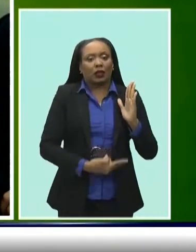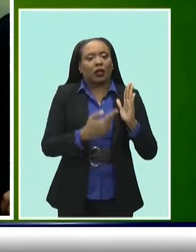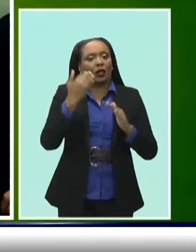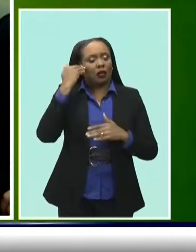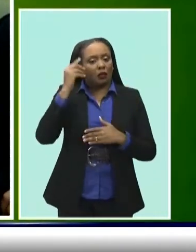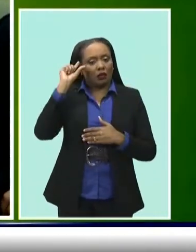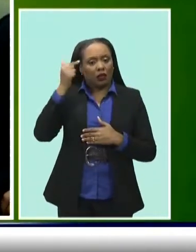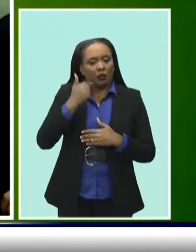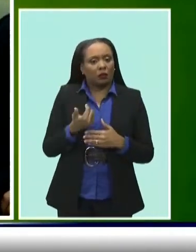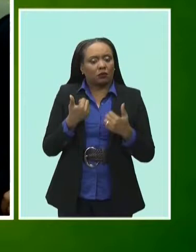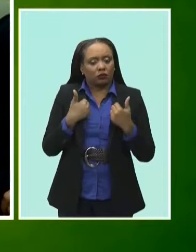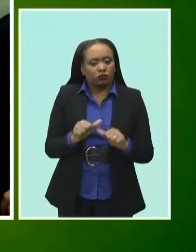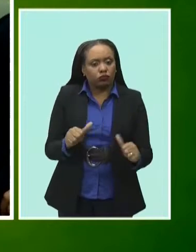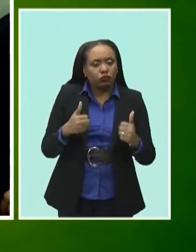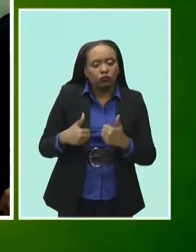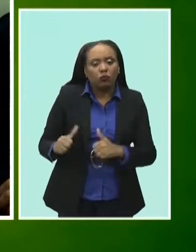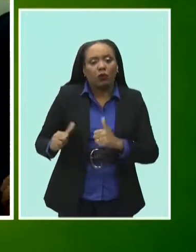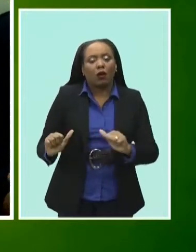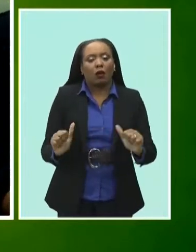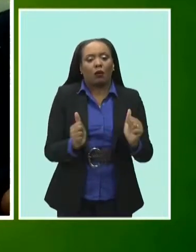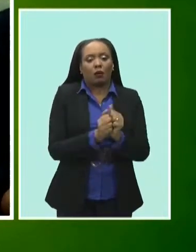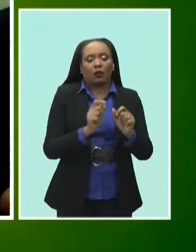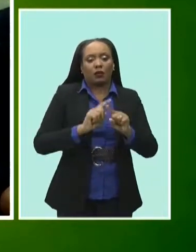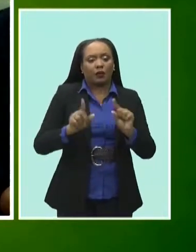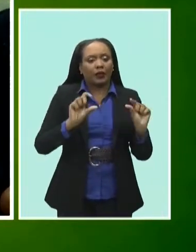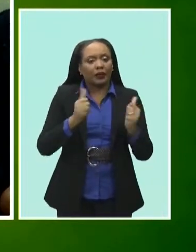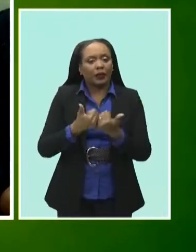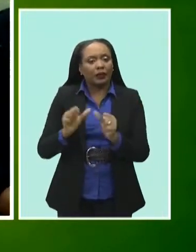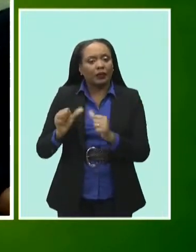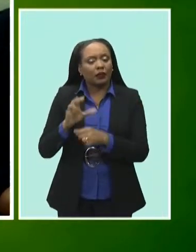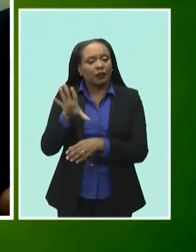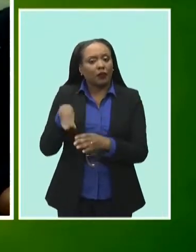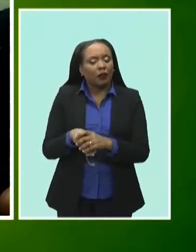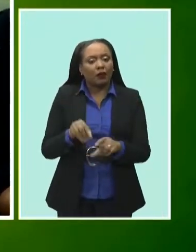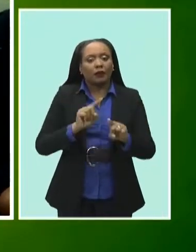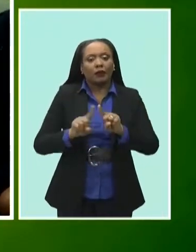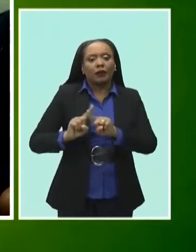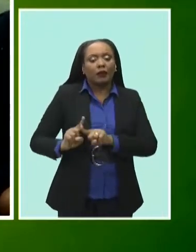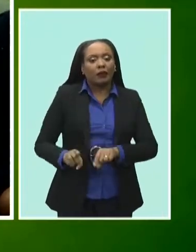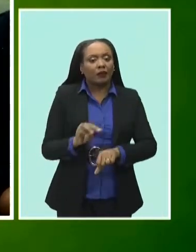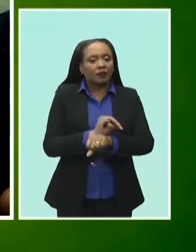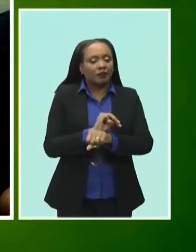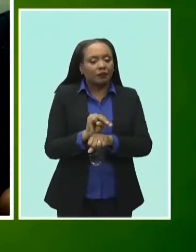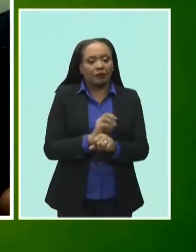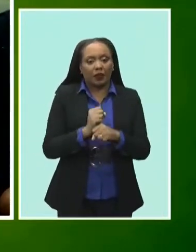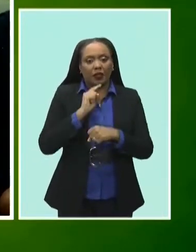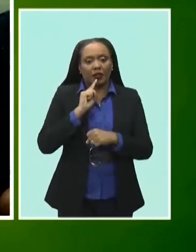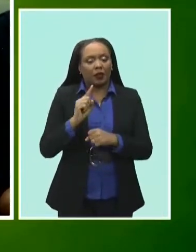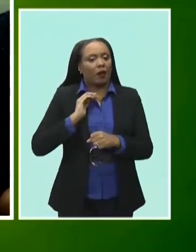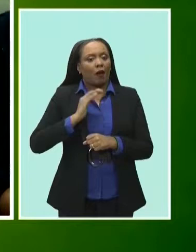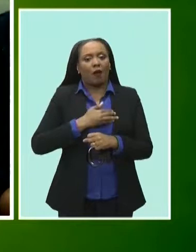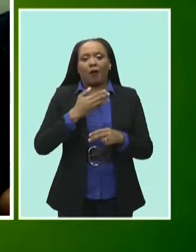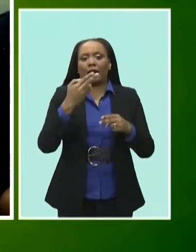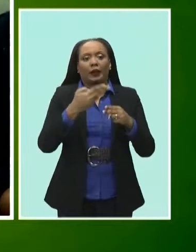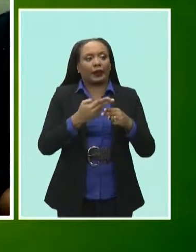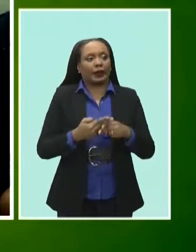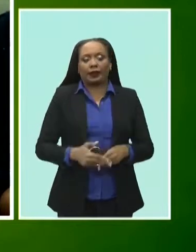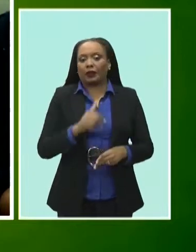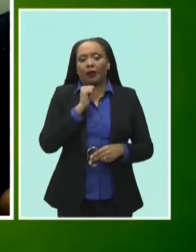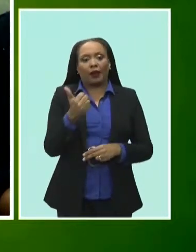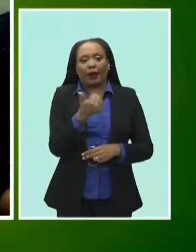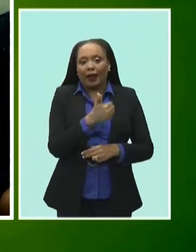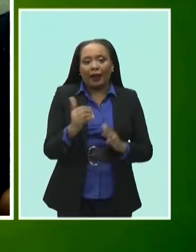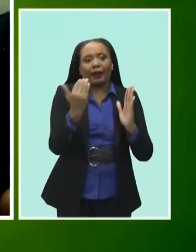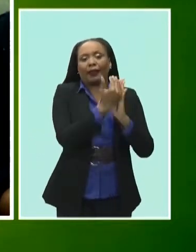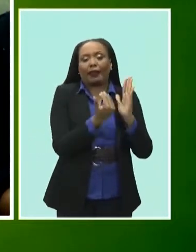its utmost with the various agencies and the ministries to ensure that we stay out of these blacklists.